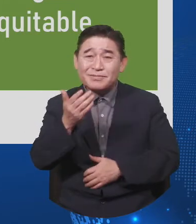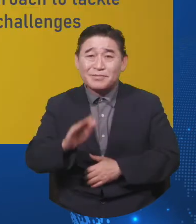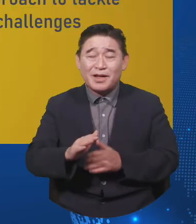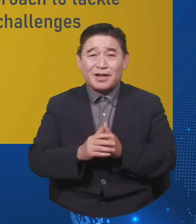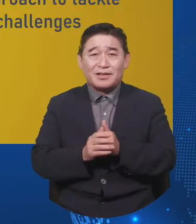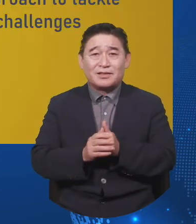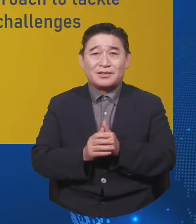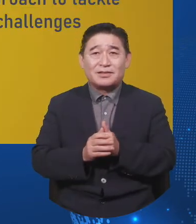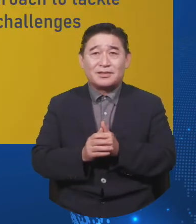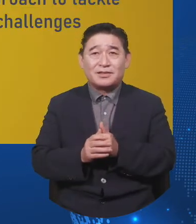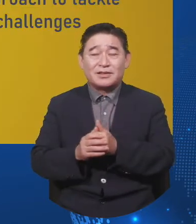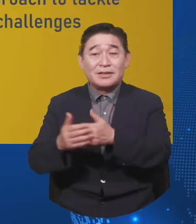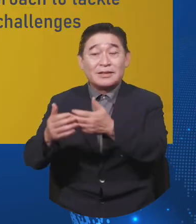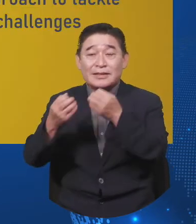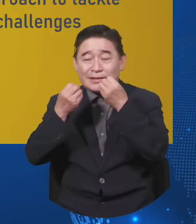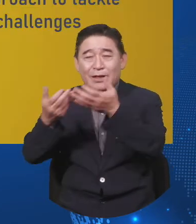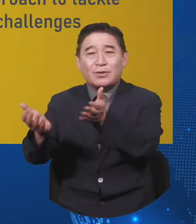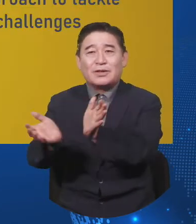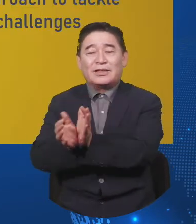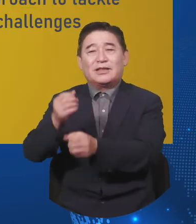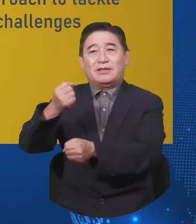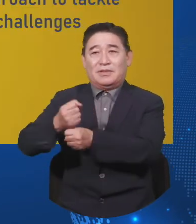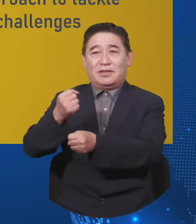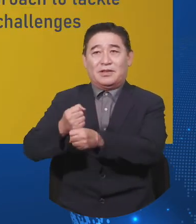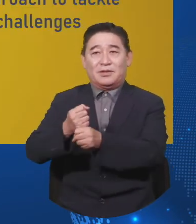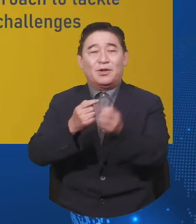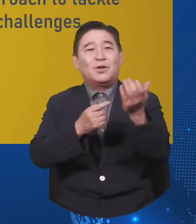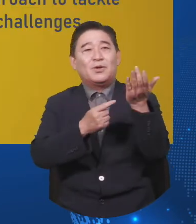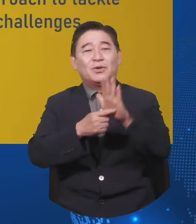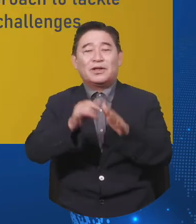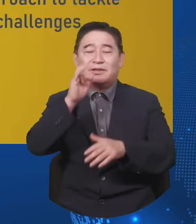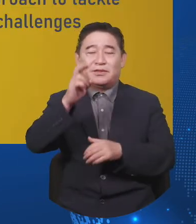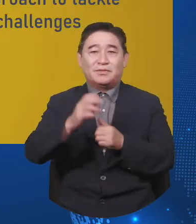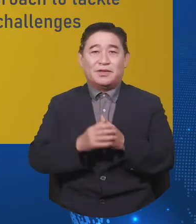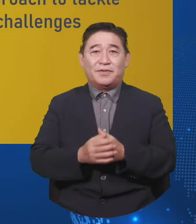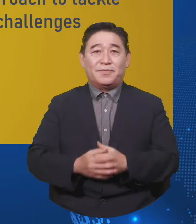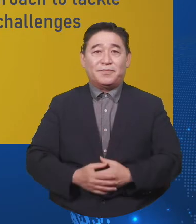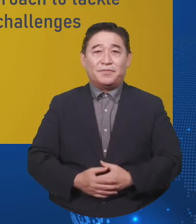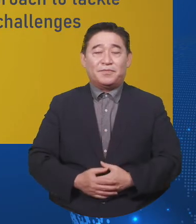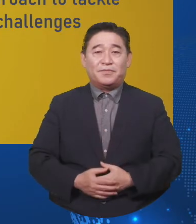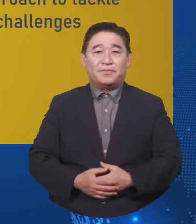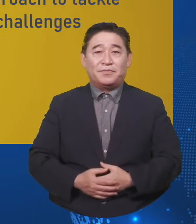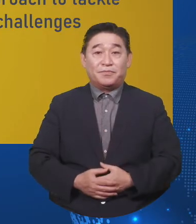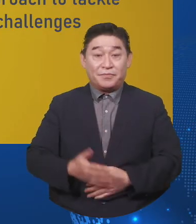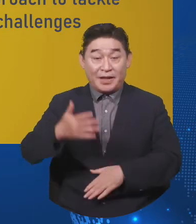COP. And just finally,